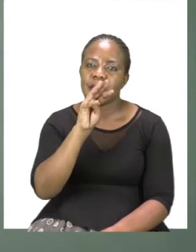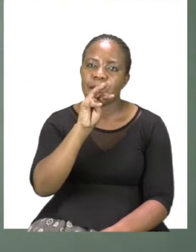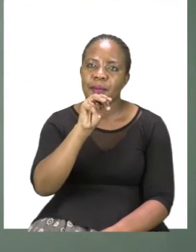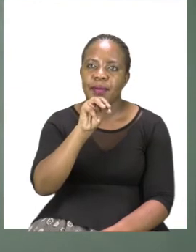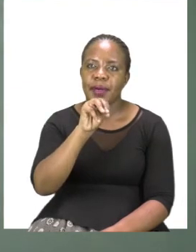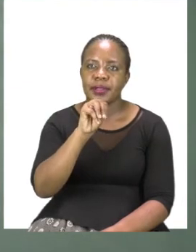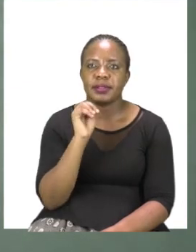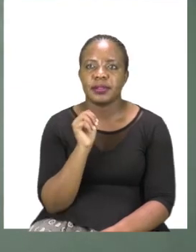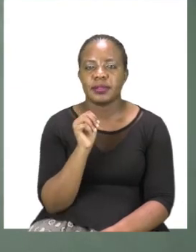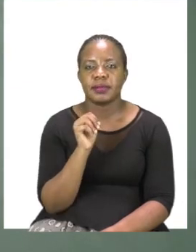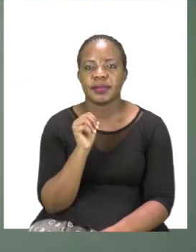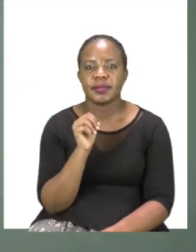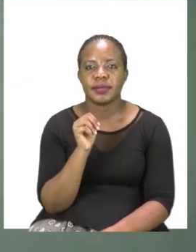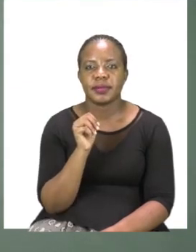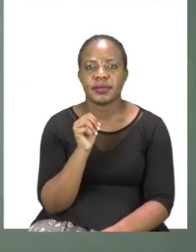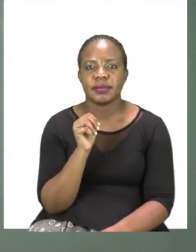March,